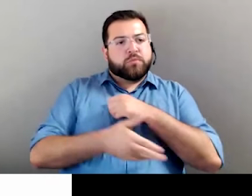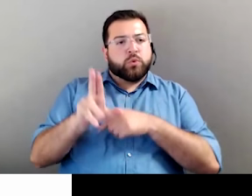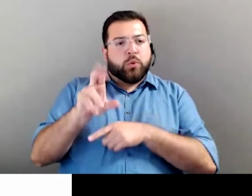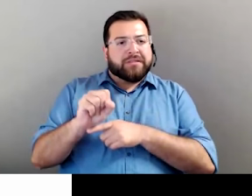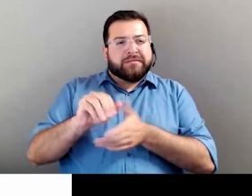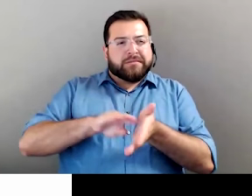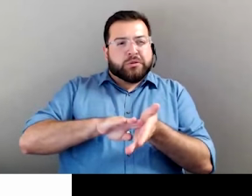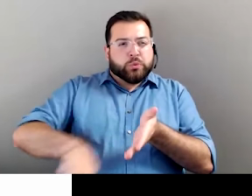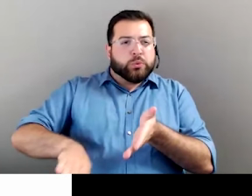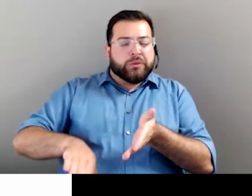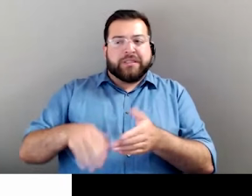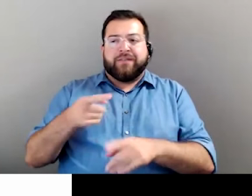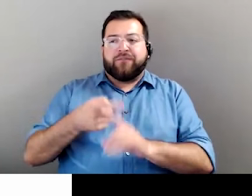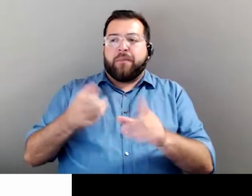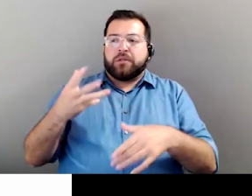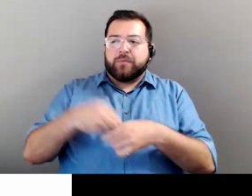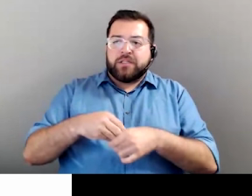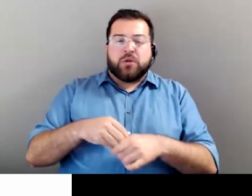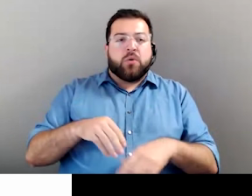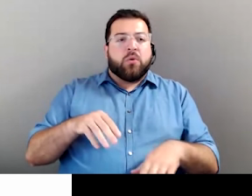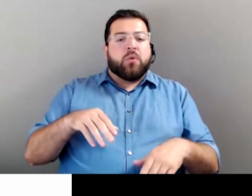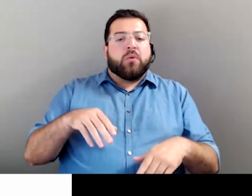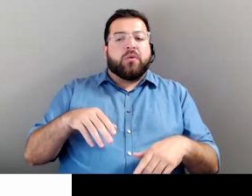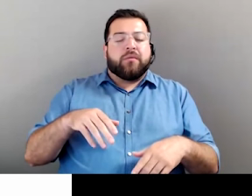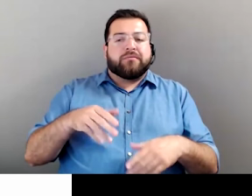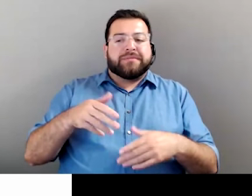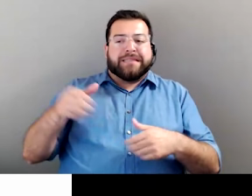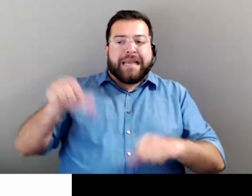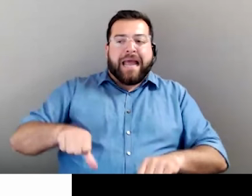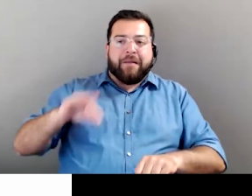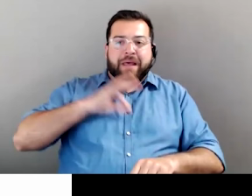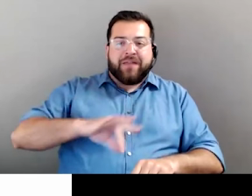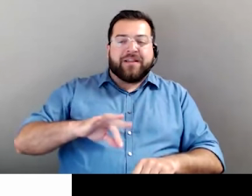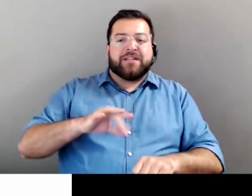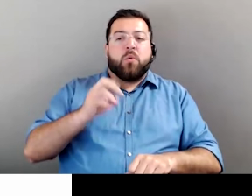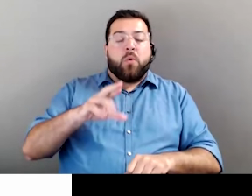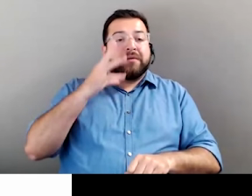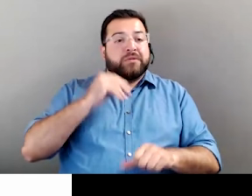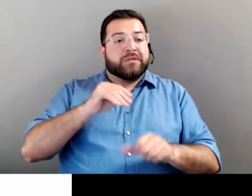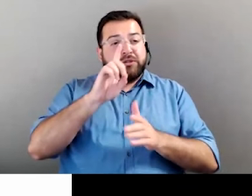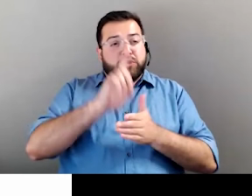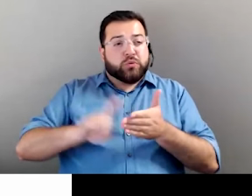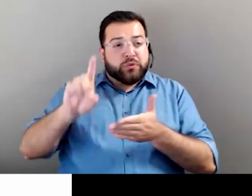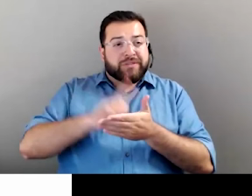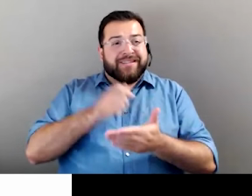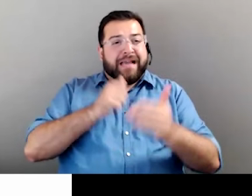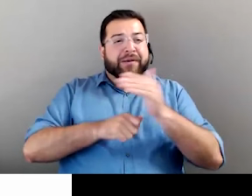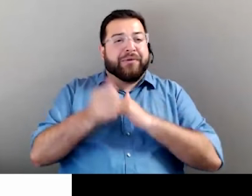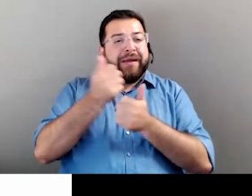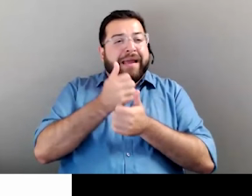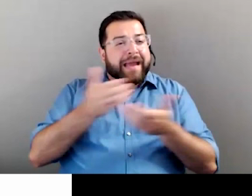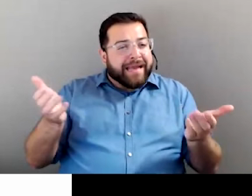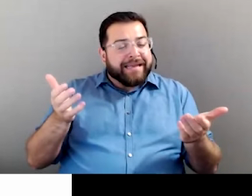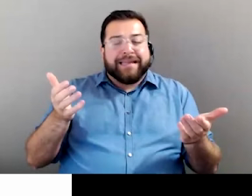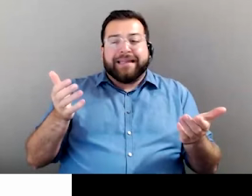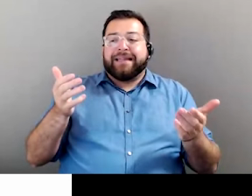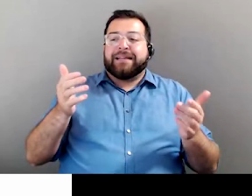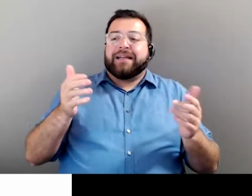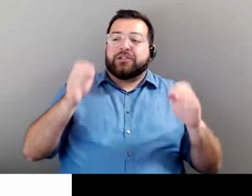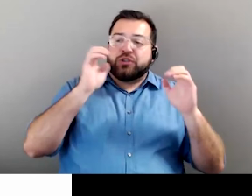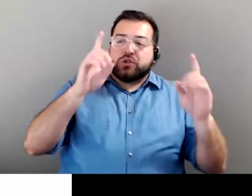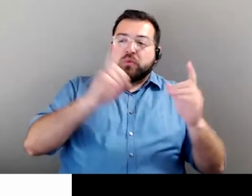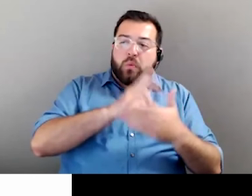participation in, be denied the benefits of, or be subjected to discrimination under any education program or activity